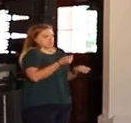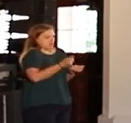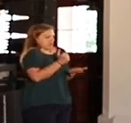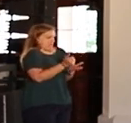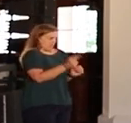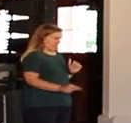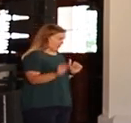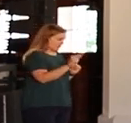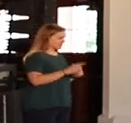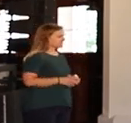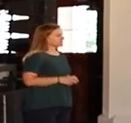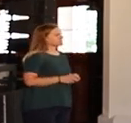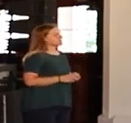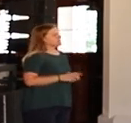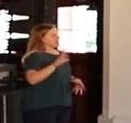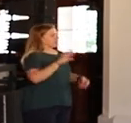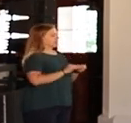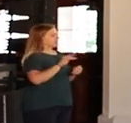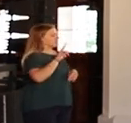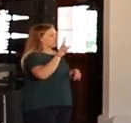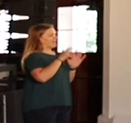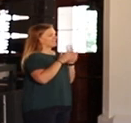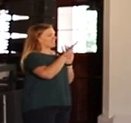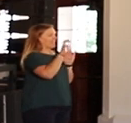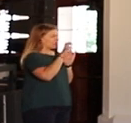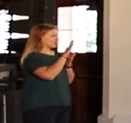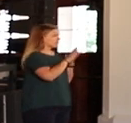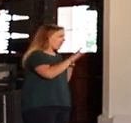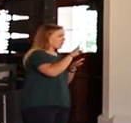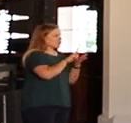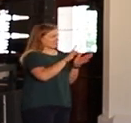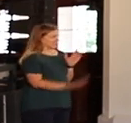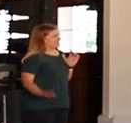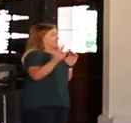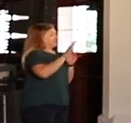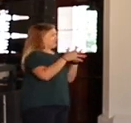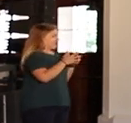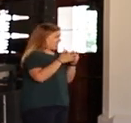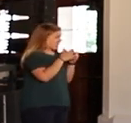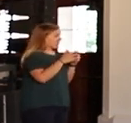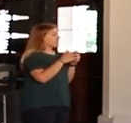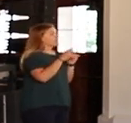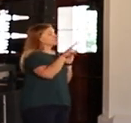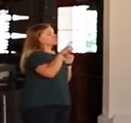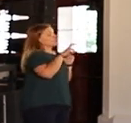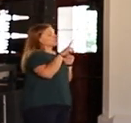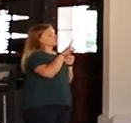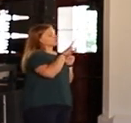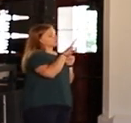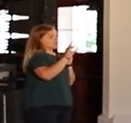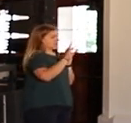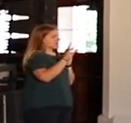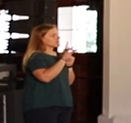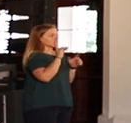you. There are about 3,500 colleges and universities in the United States. And 228